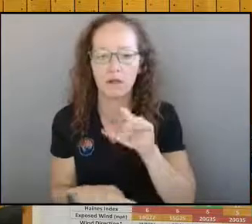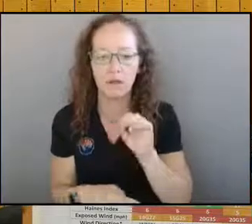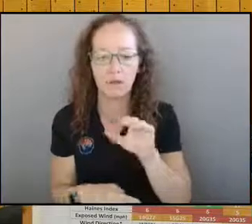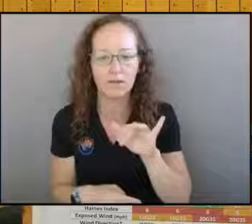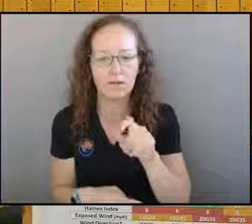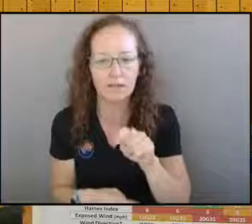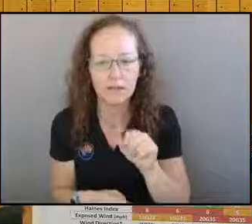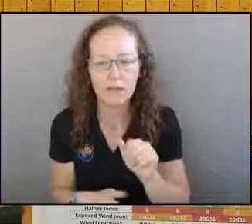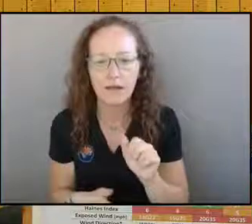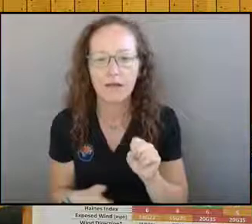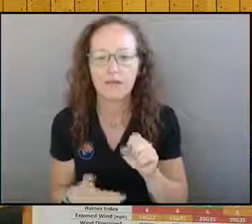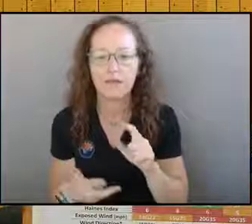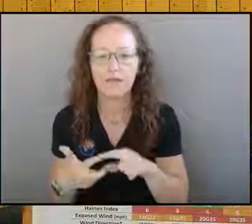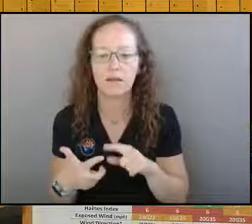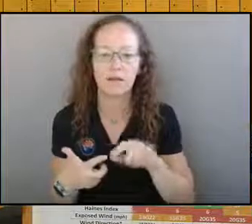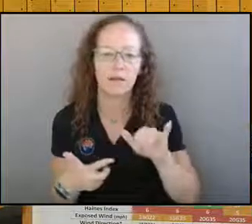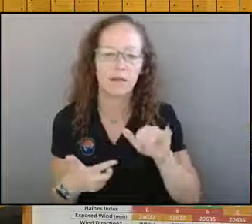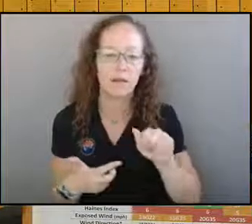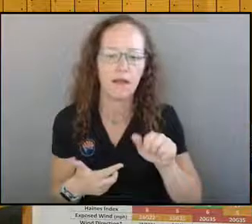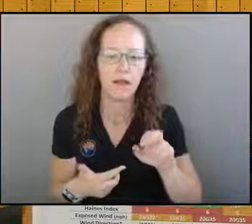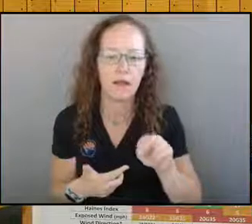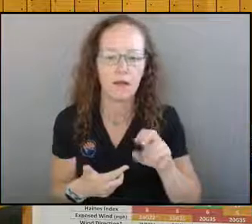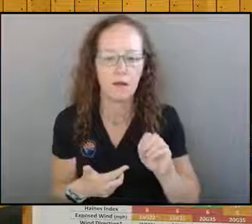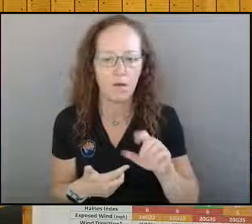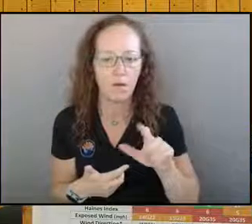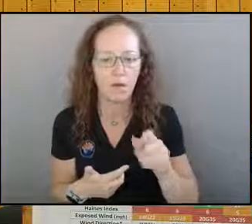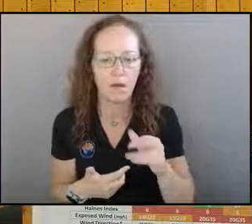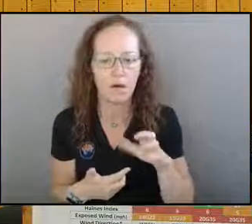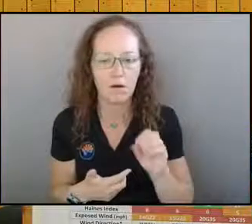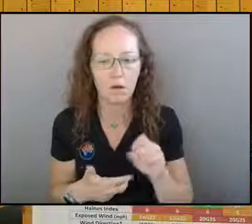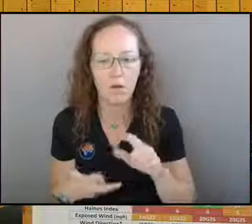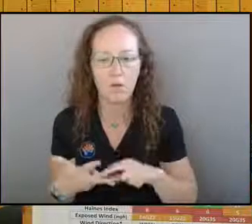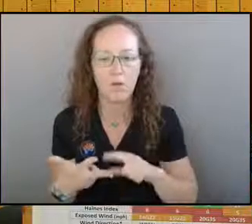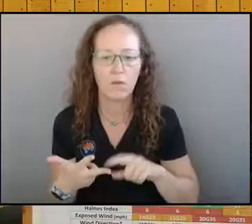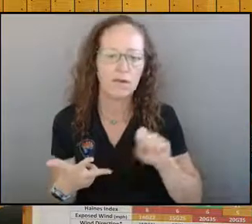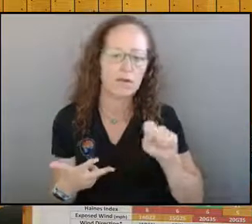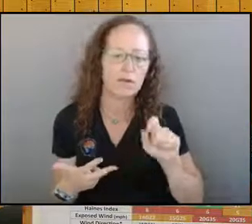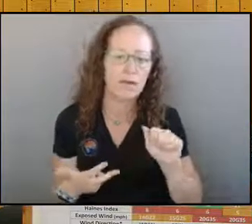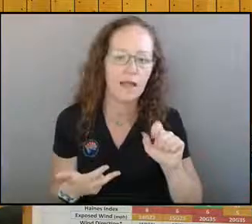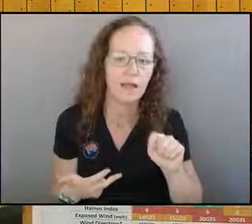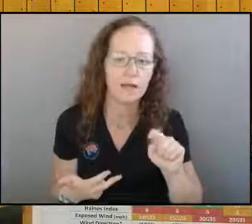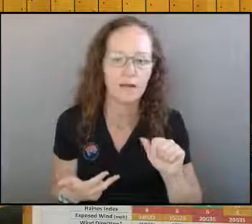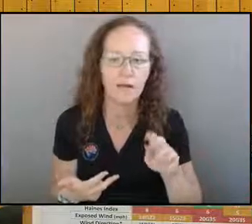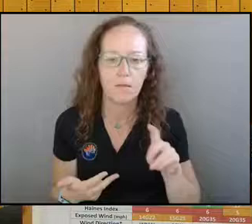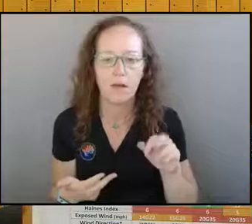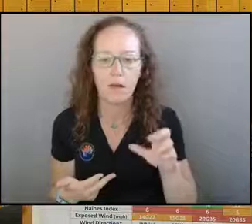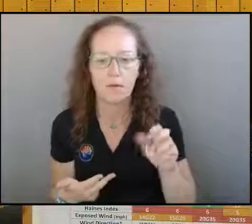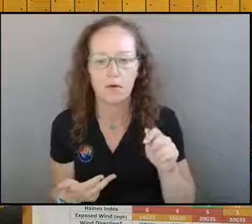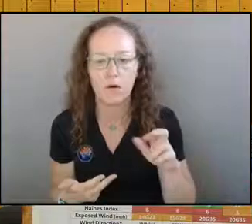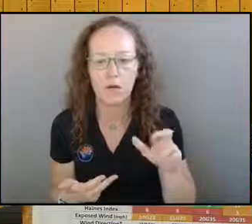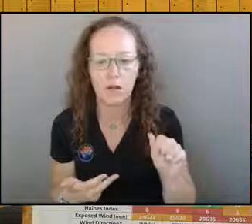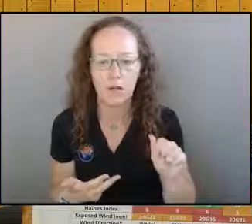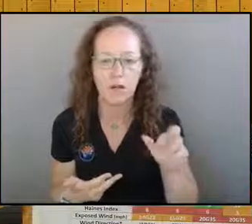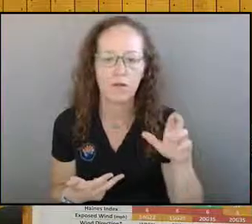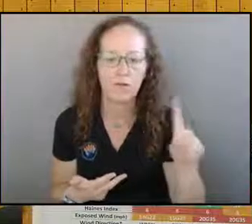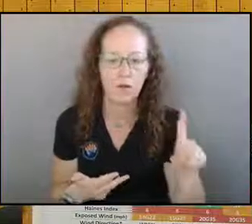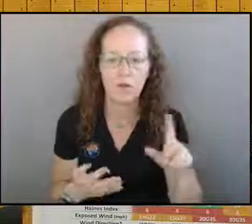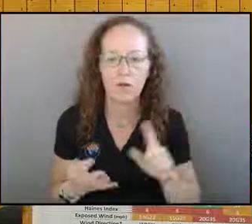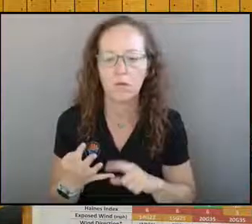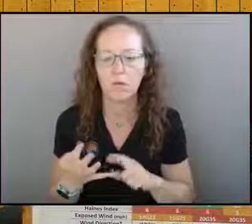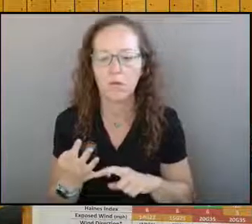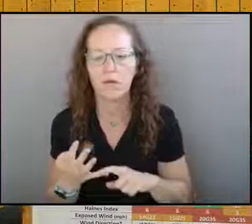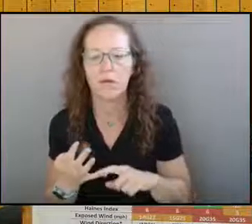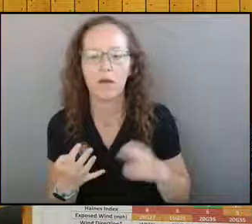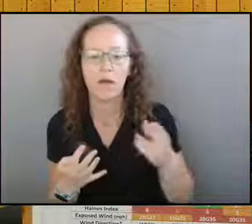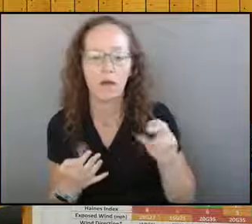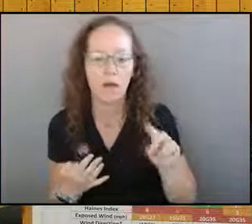Santa Barbara Road, and those communities up there, Hodges, Upper and Lower Llano de San Juan. So all of